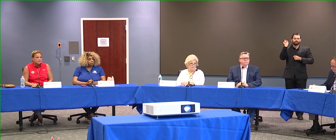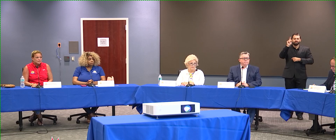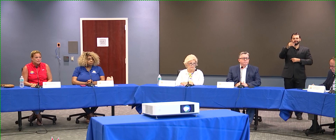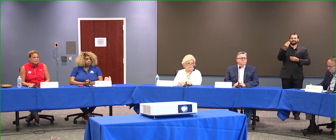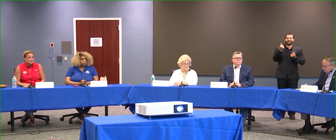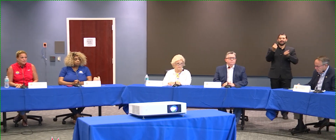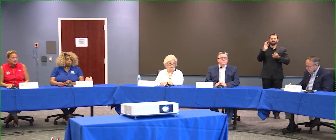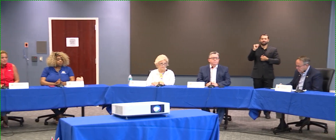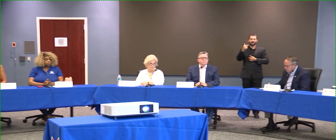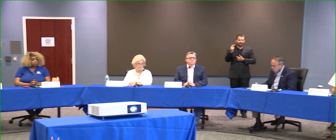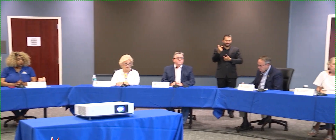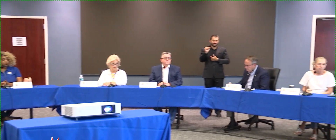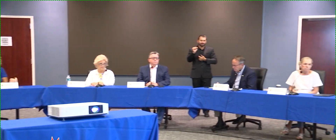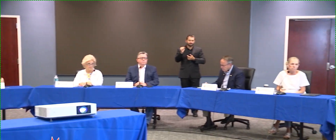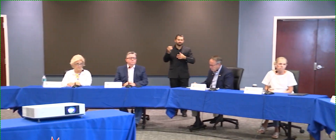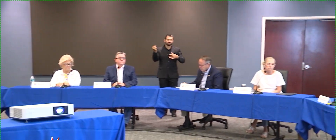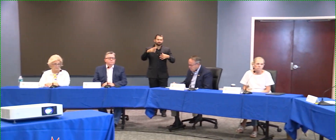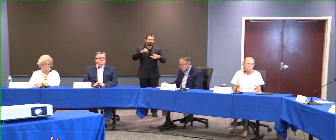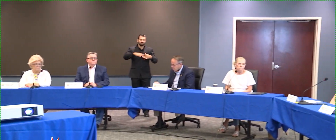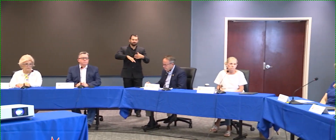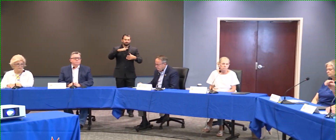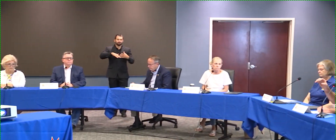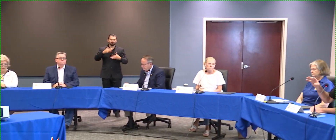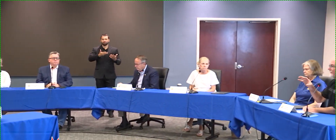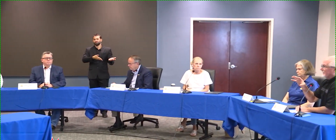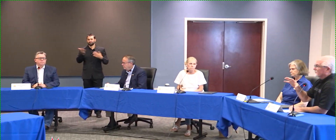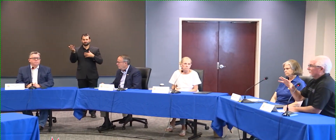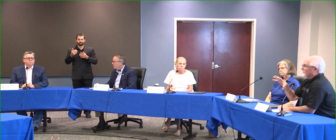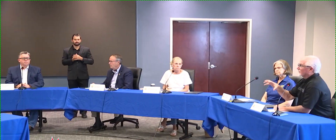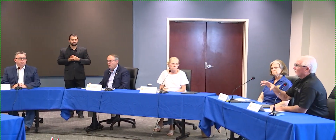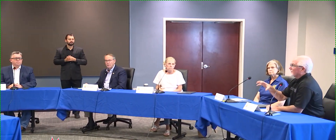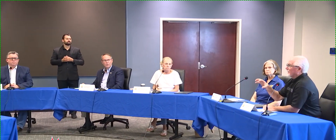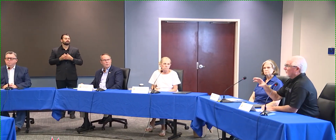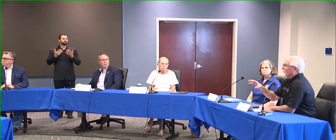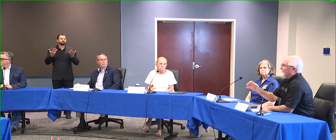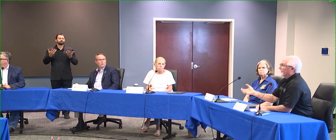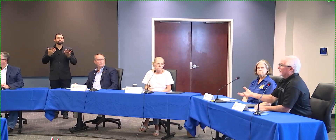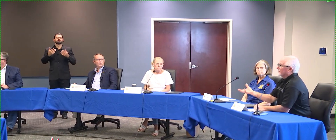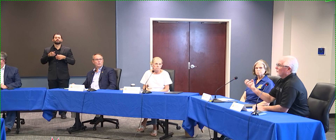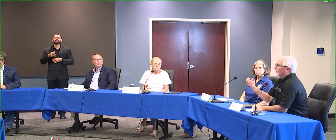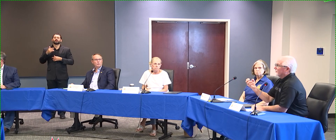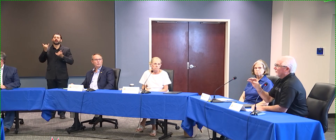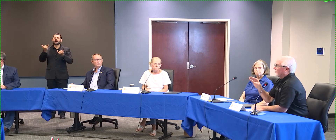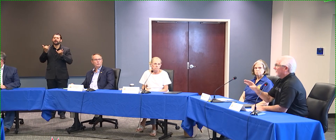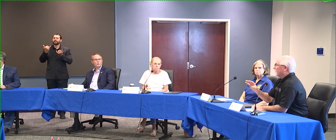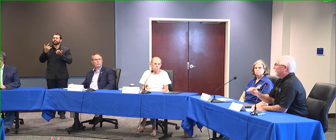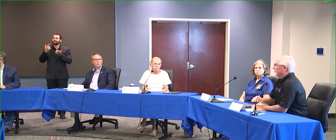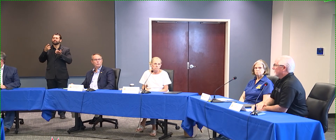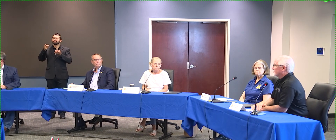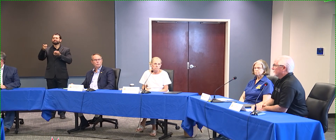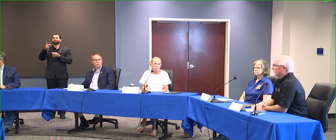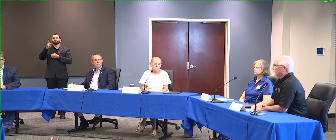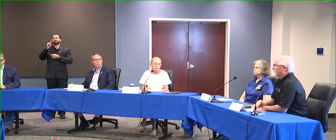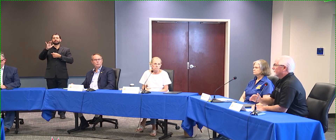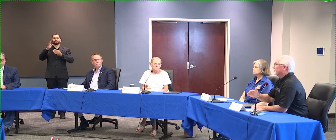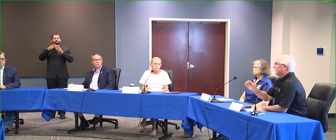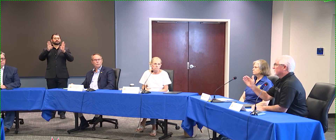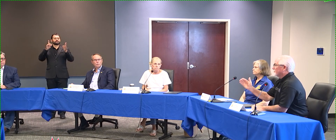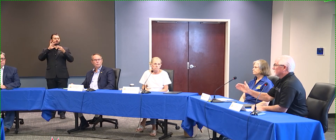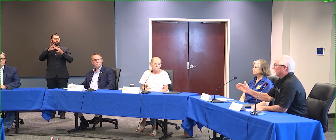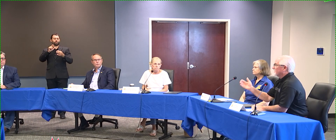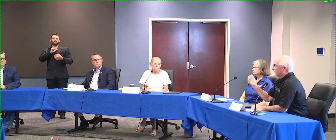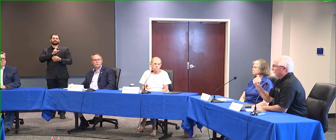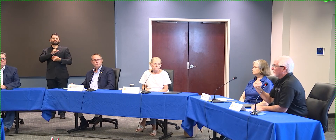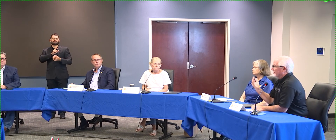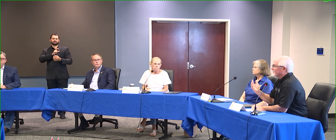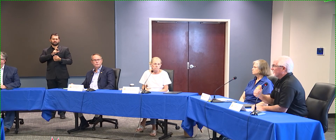so public information officers call today later today and that's where they're going to coordinate all that and then we'll upload all that information to even the